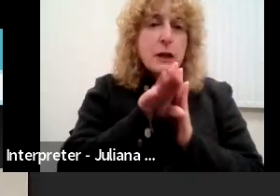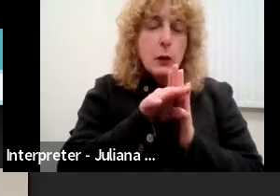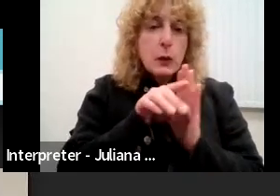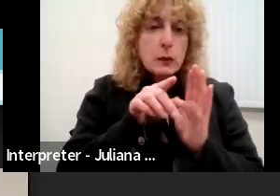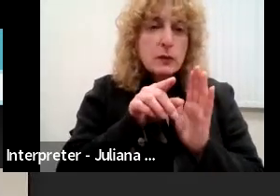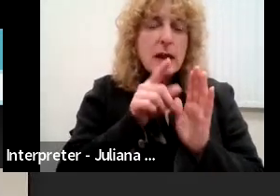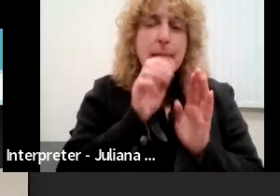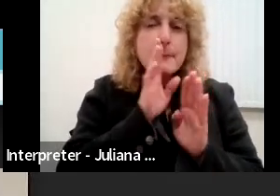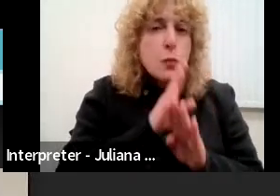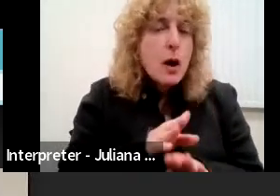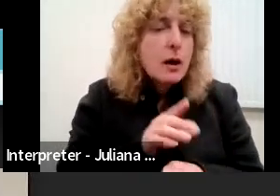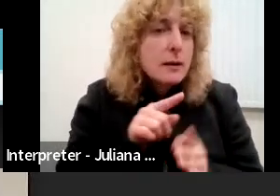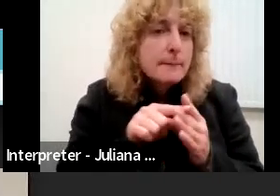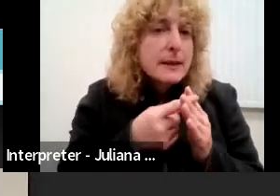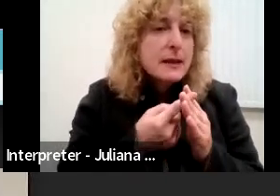It's a little quiet in the beginning.